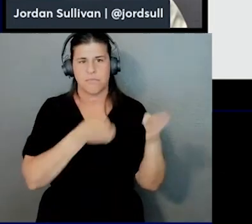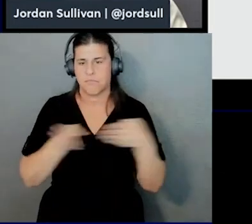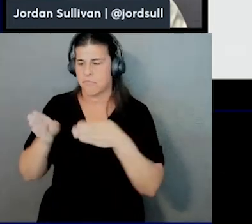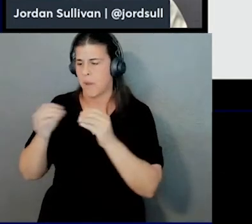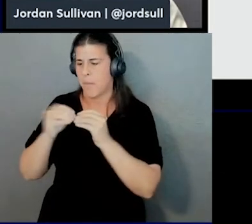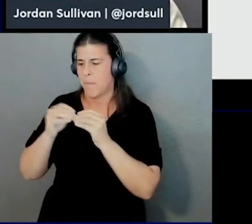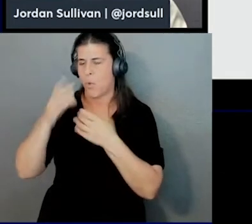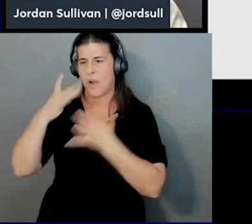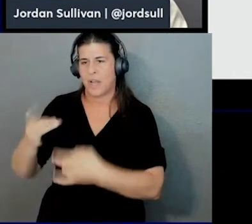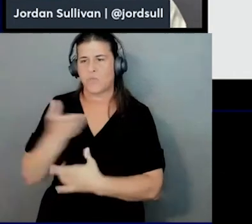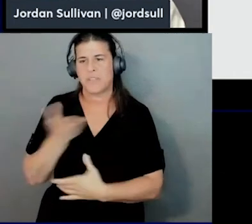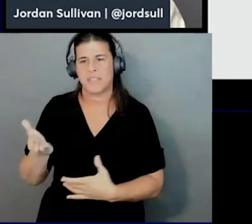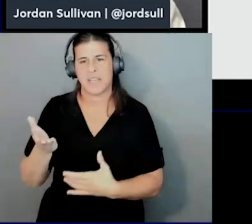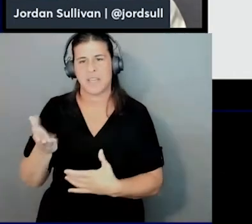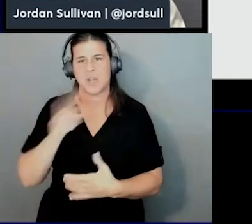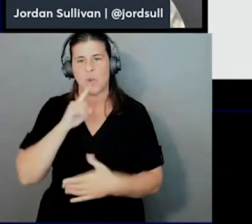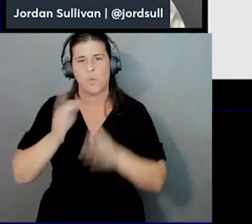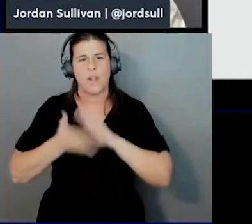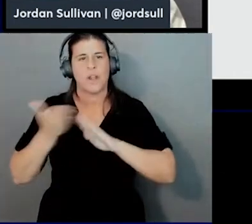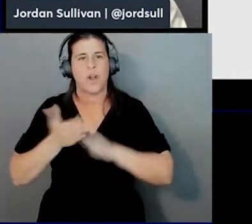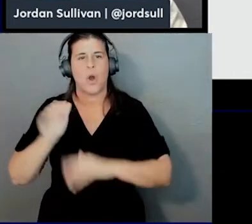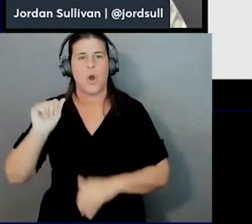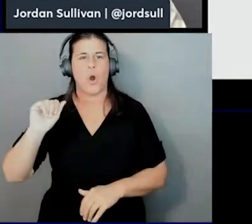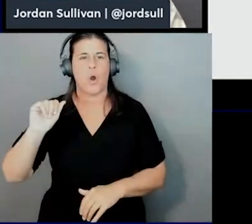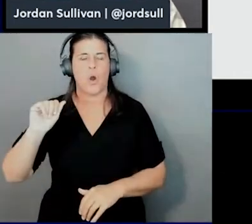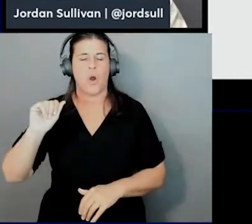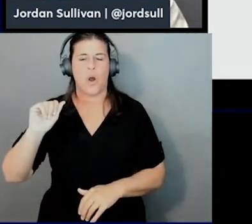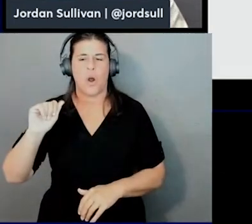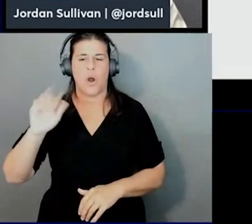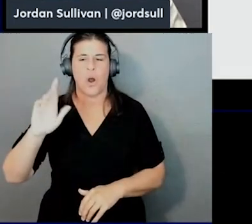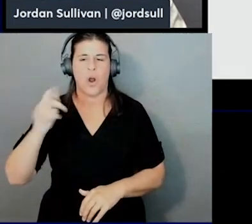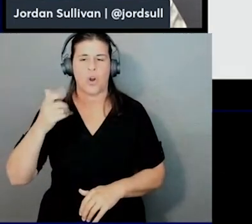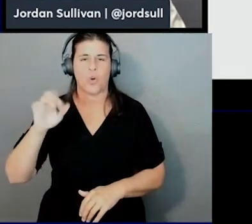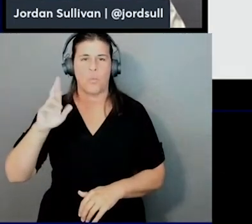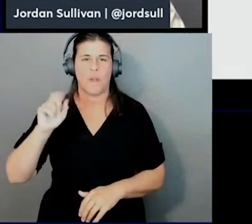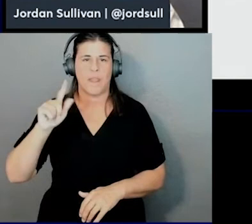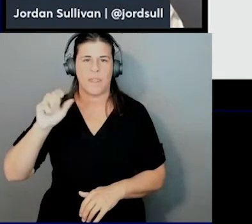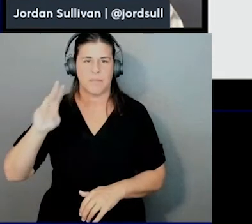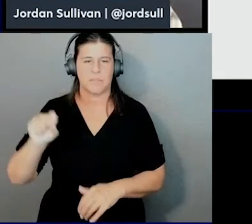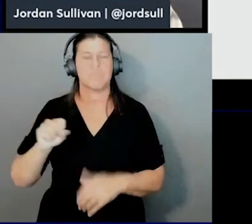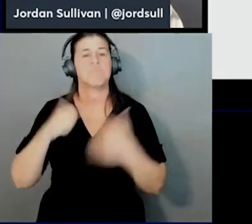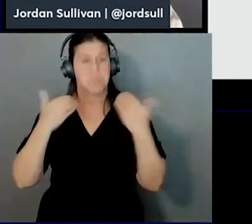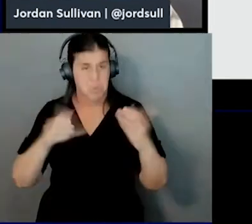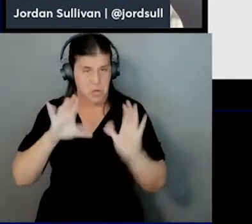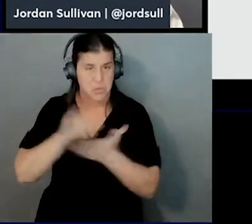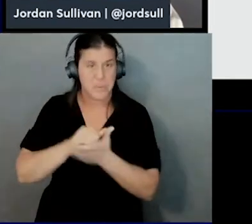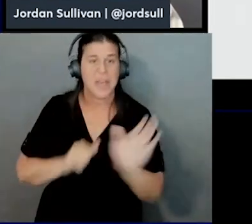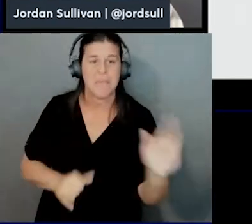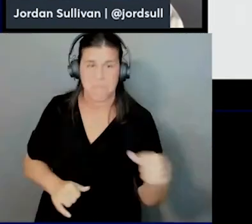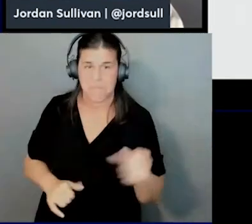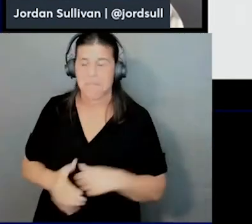thing, which is running algorithms. Yeah, So do it. yeah.